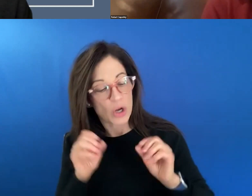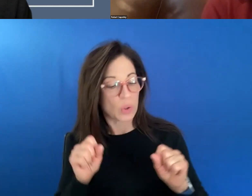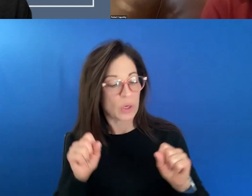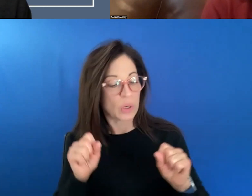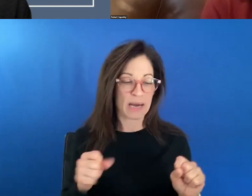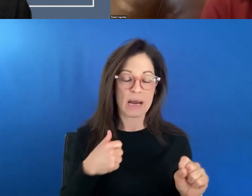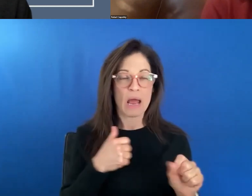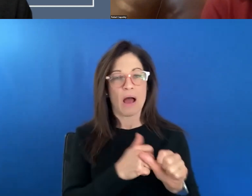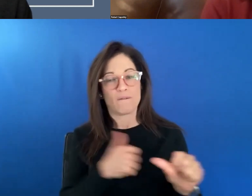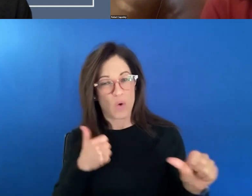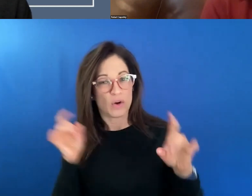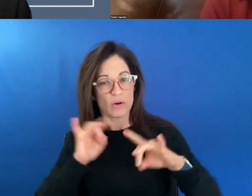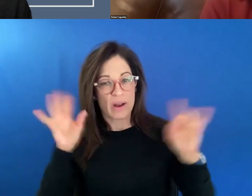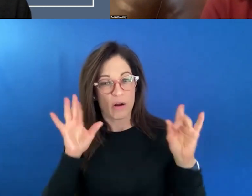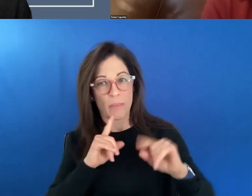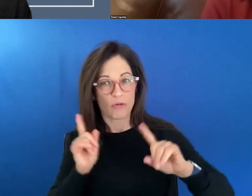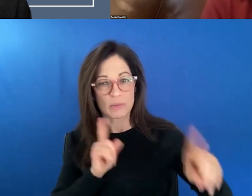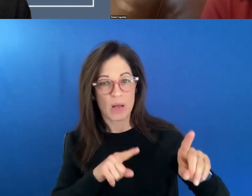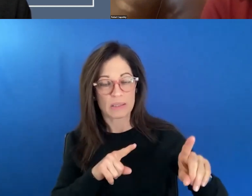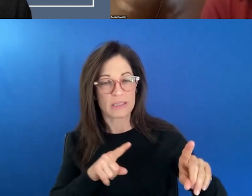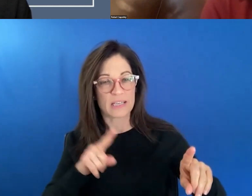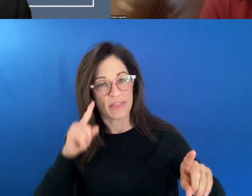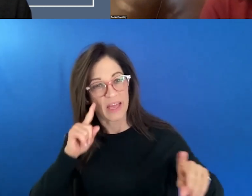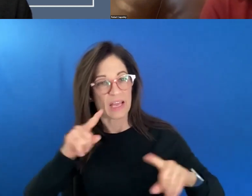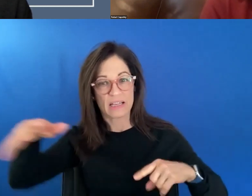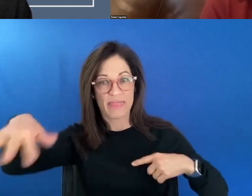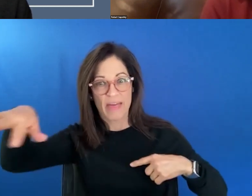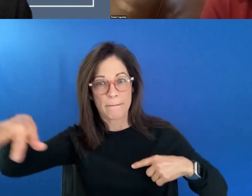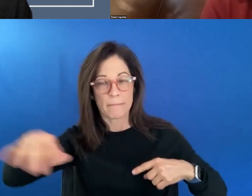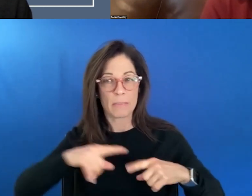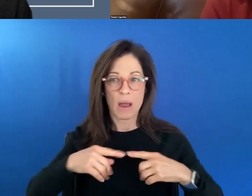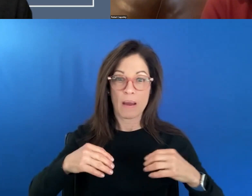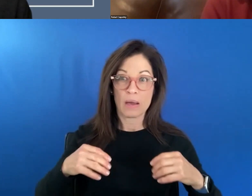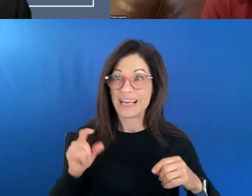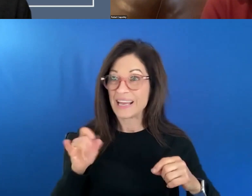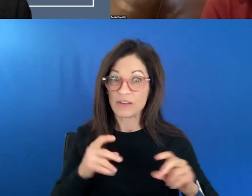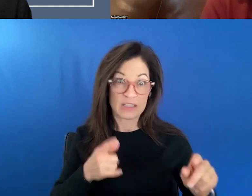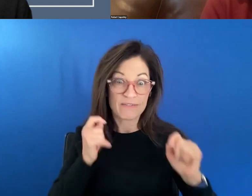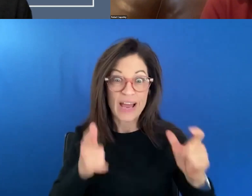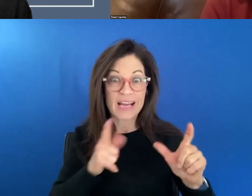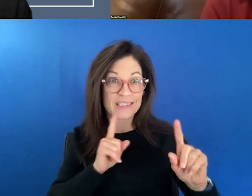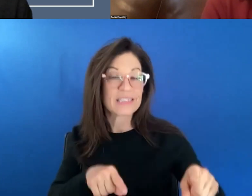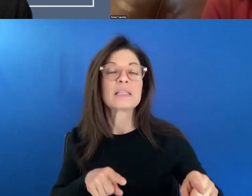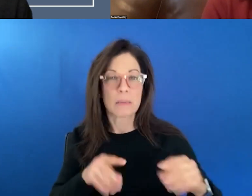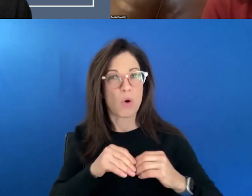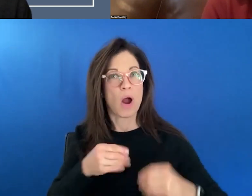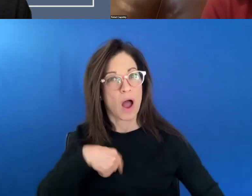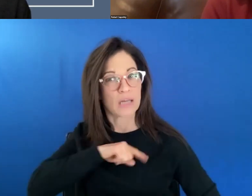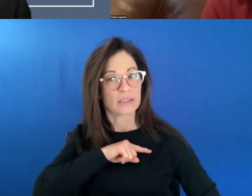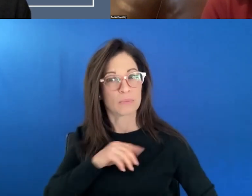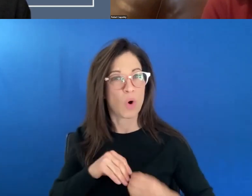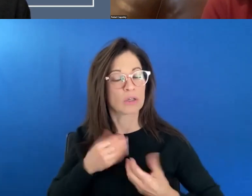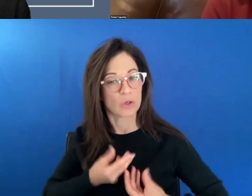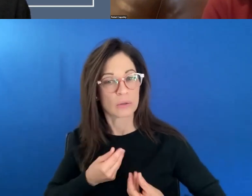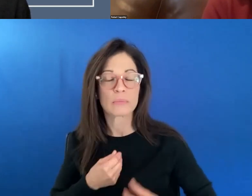reflexes when it's about a them. When it's an us, your fastest reflexes are pro-social. And I think that's an